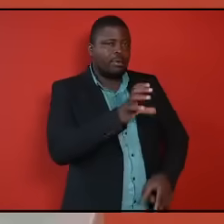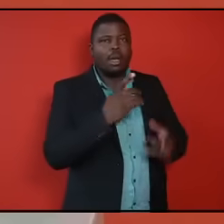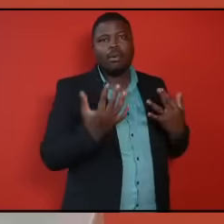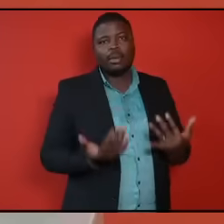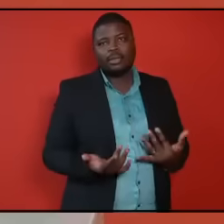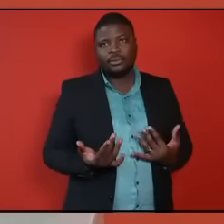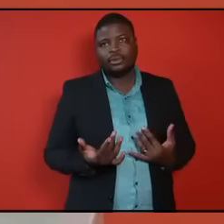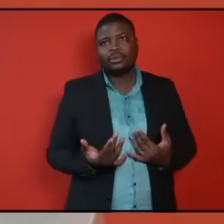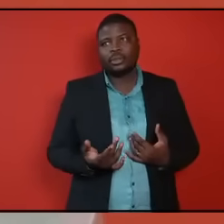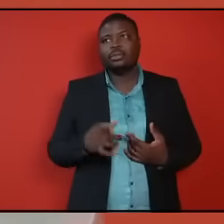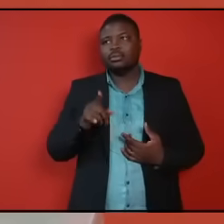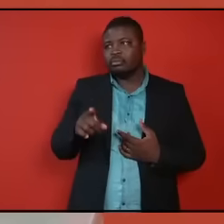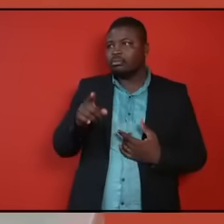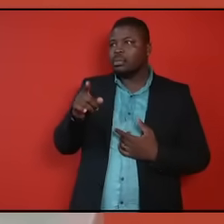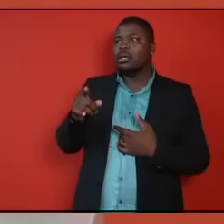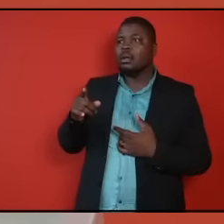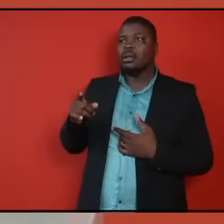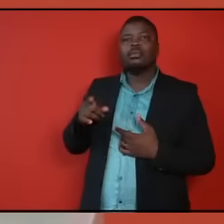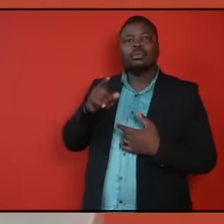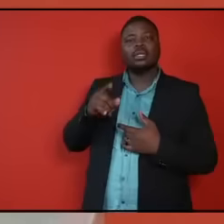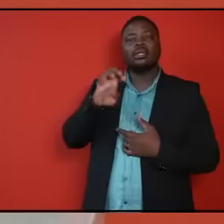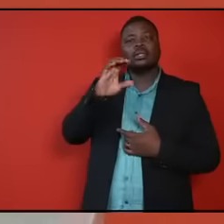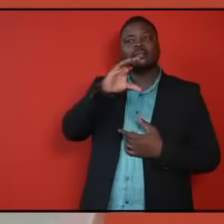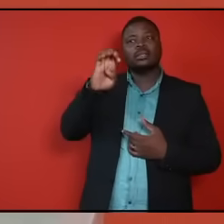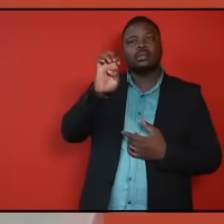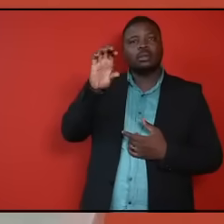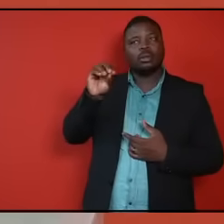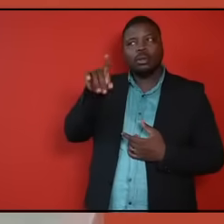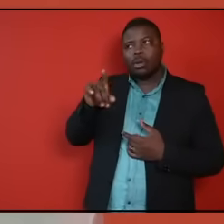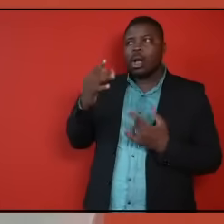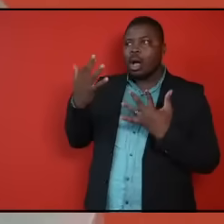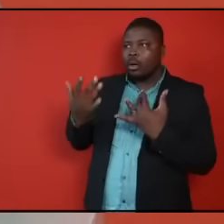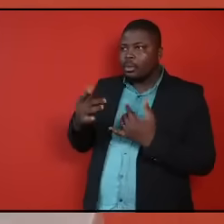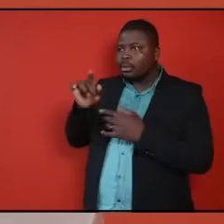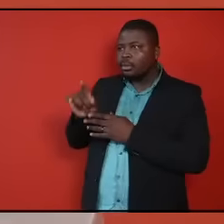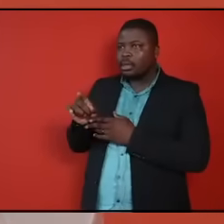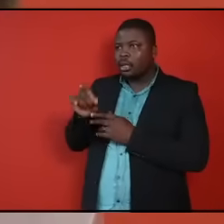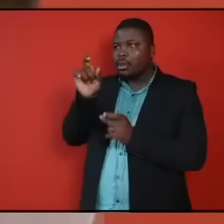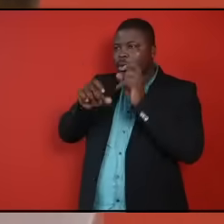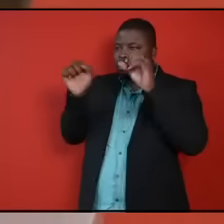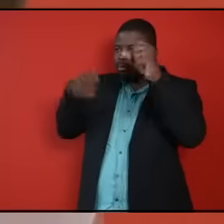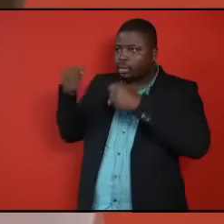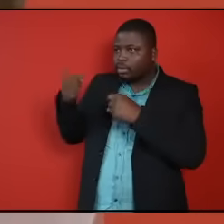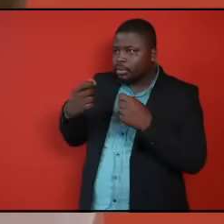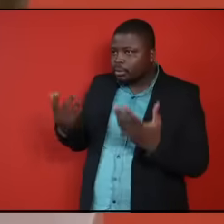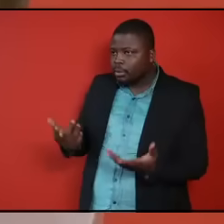CEO? Bring them here. Let's discuss this. Why? It's bread and butter.